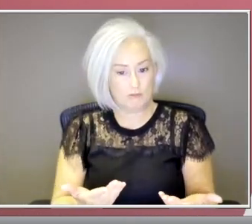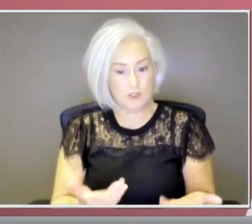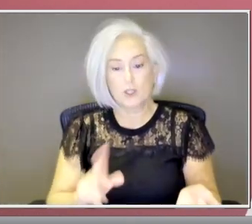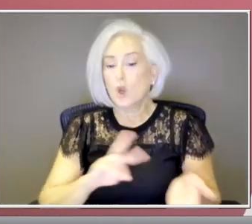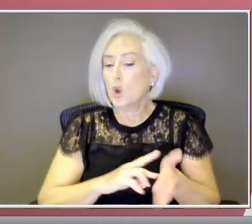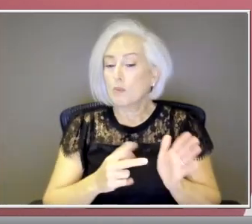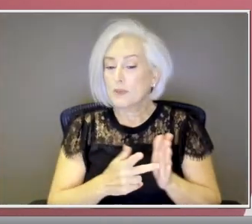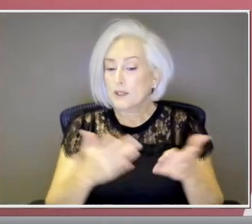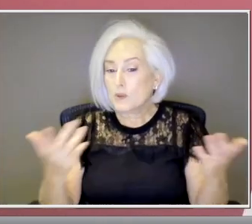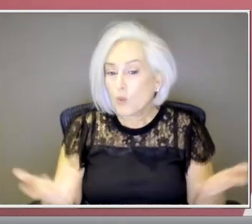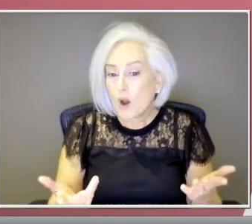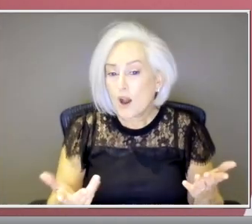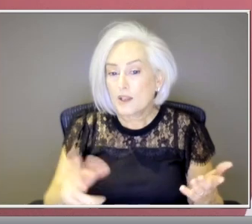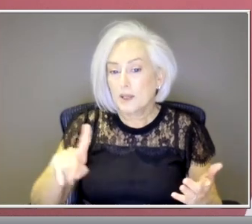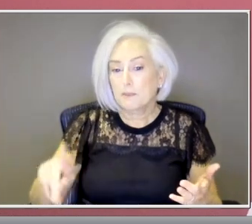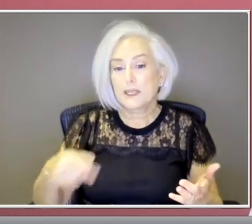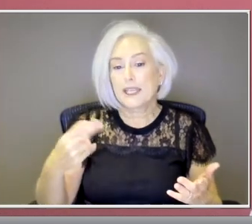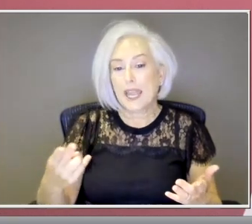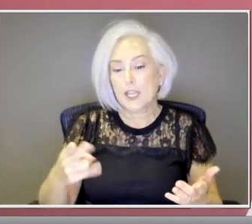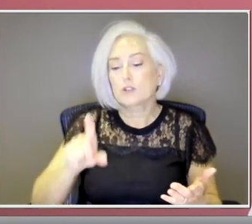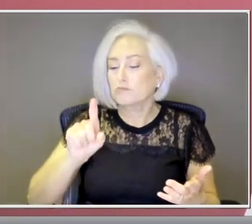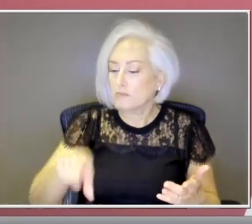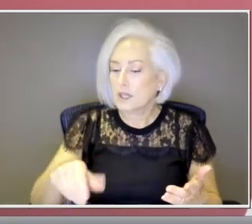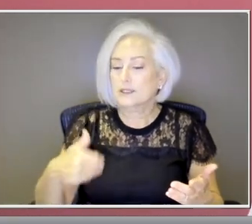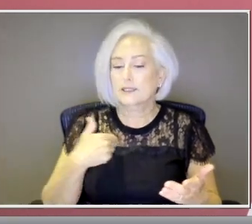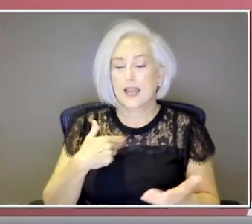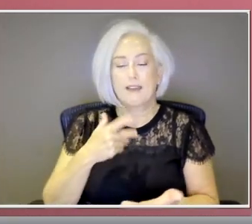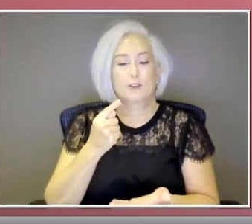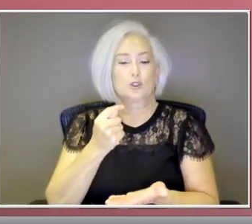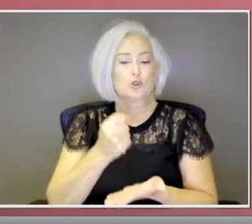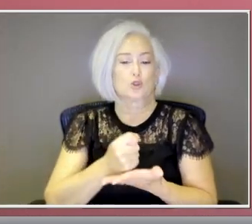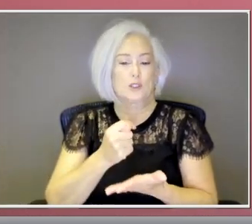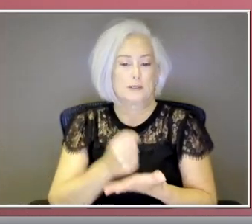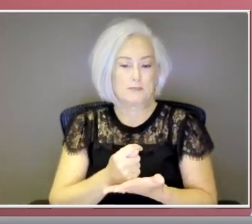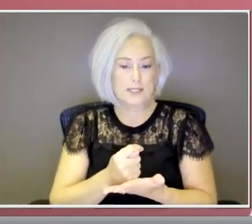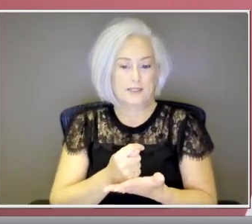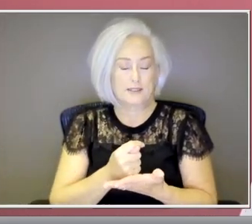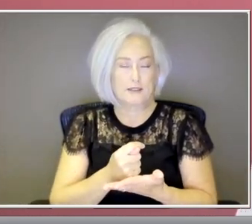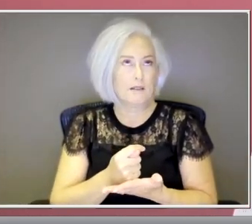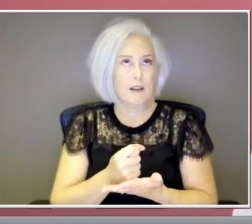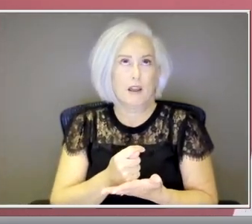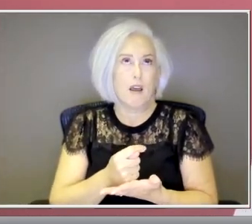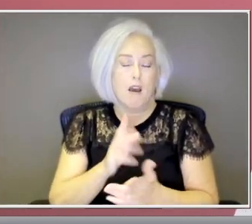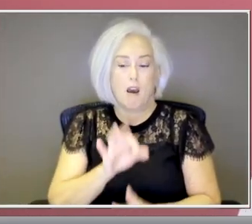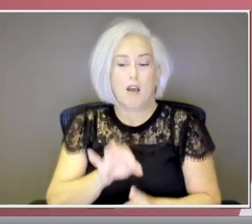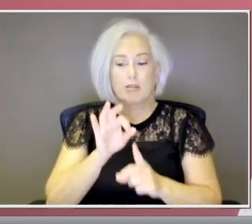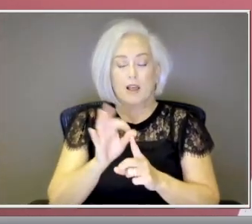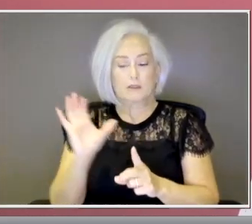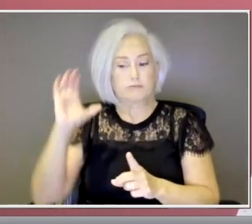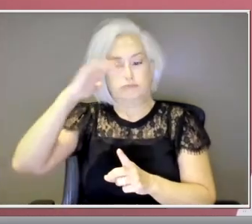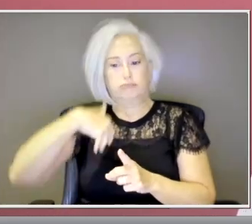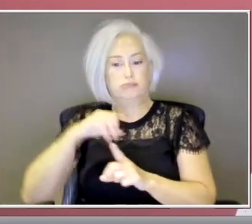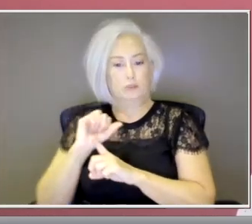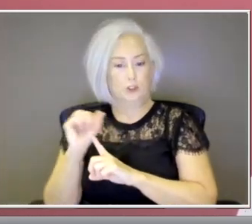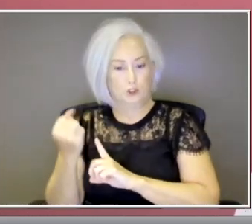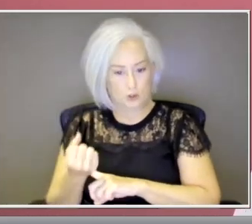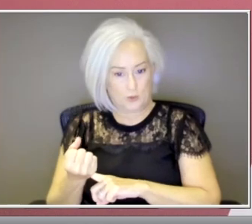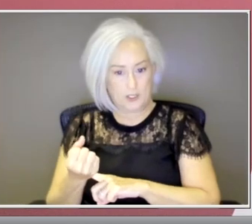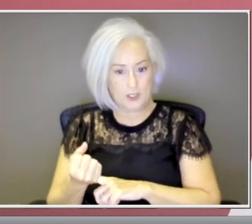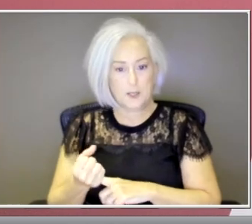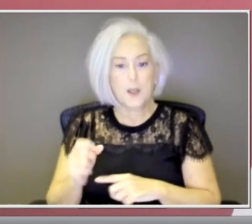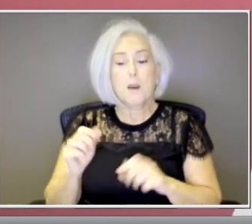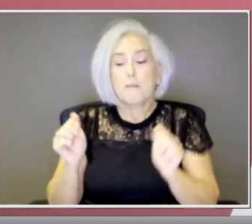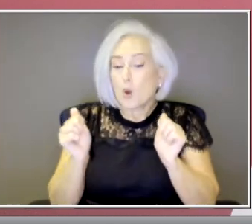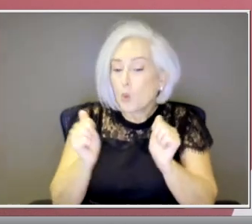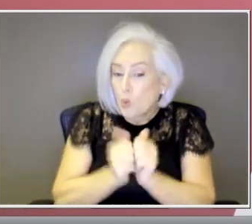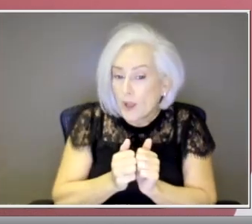leave pH untreated unless they're just unusual circumstances. Right. So with treatment, folks can live a